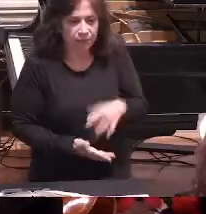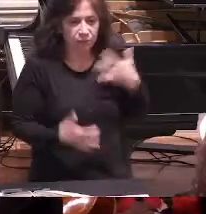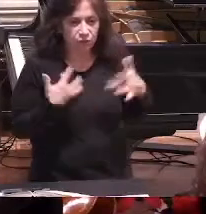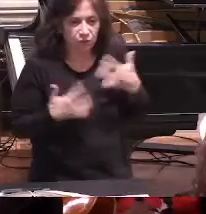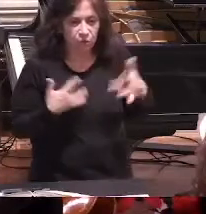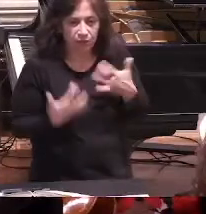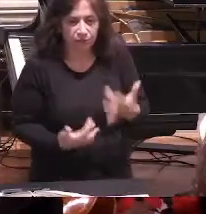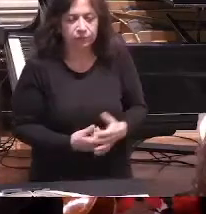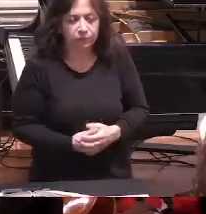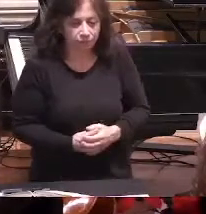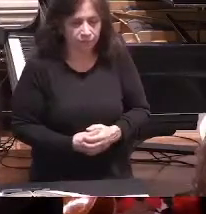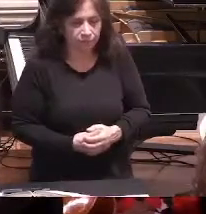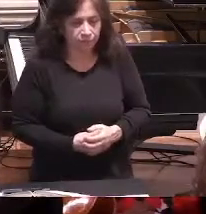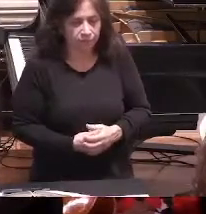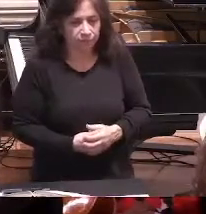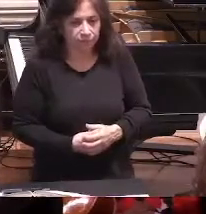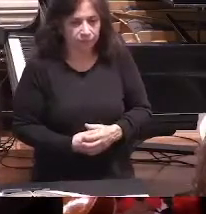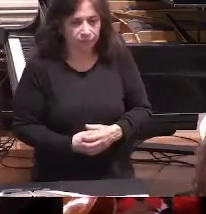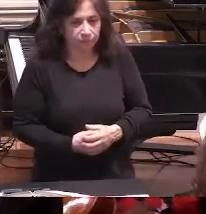joy.